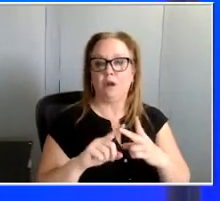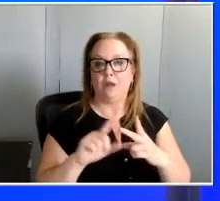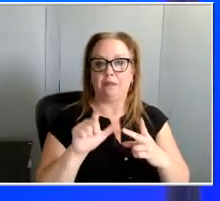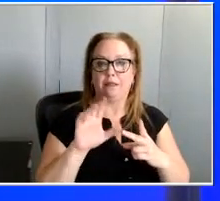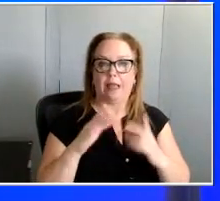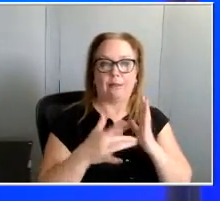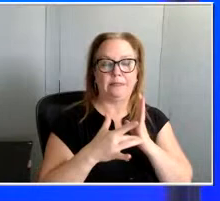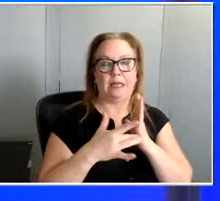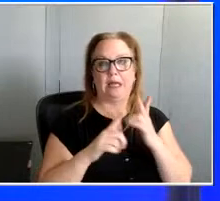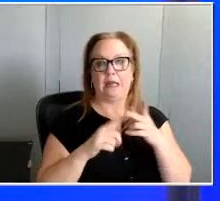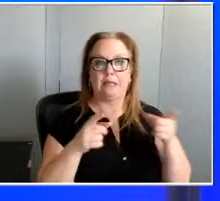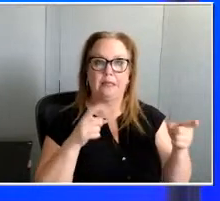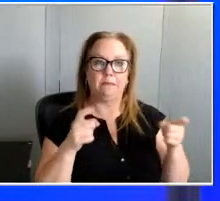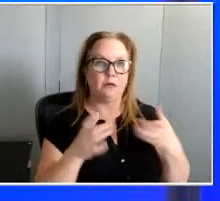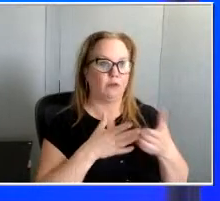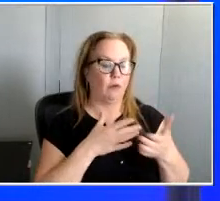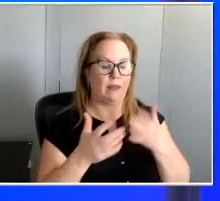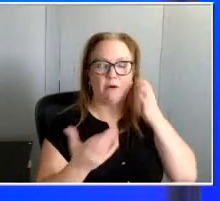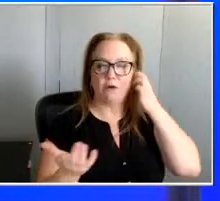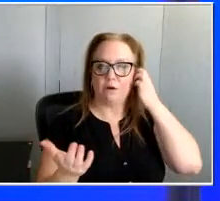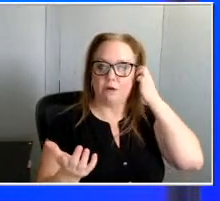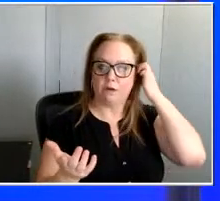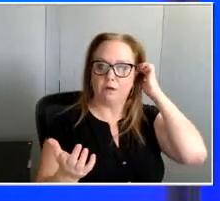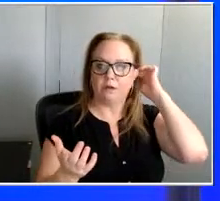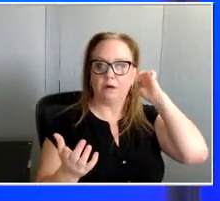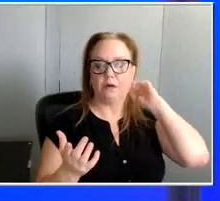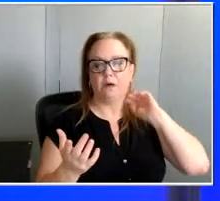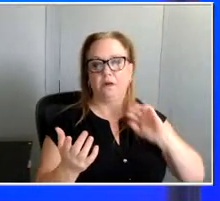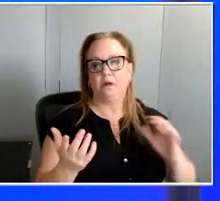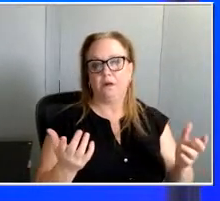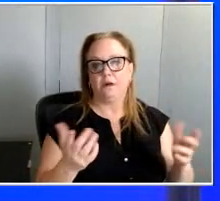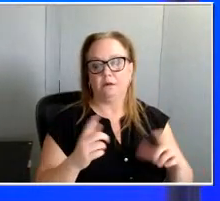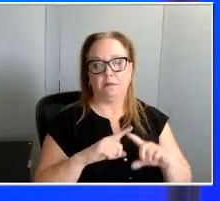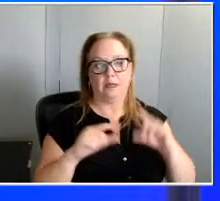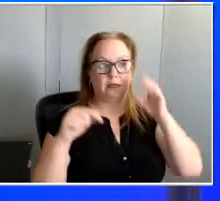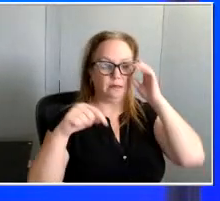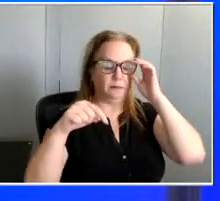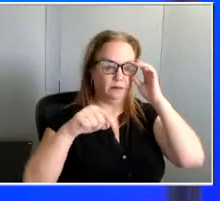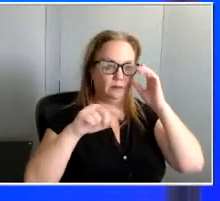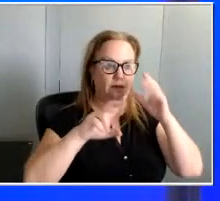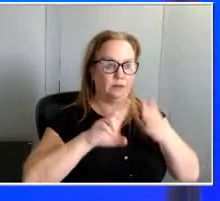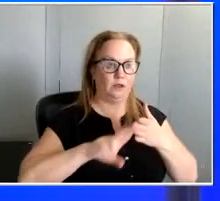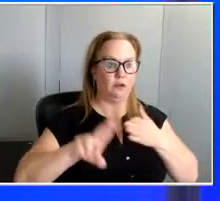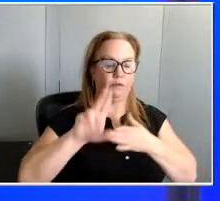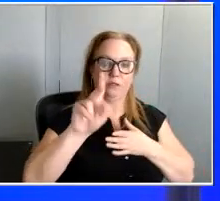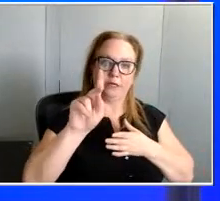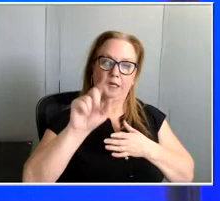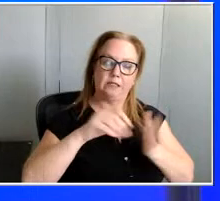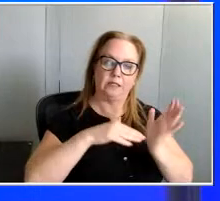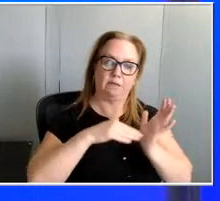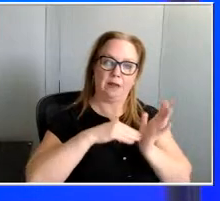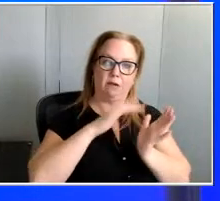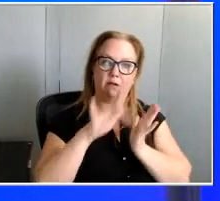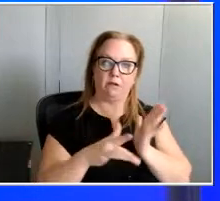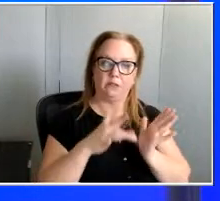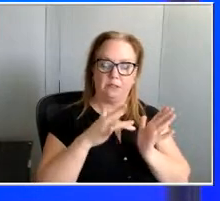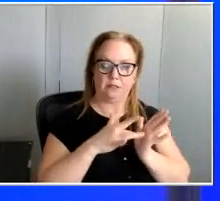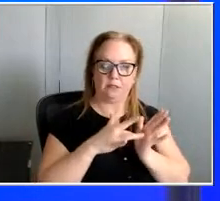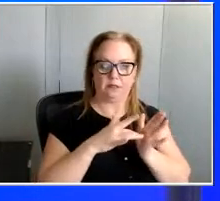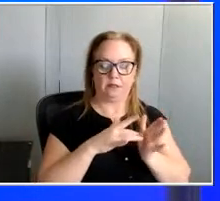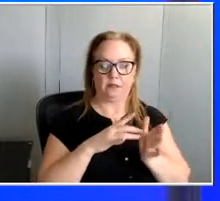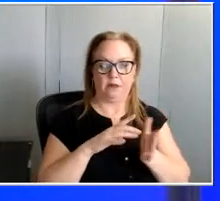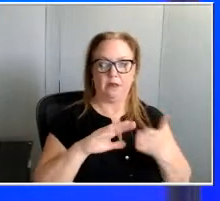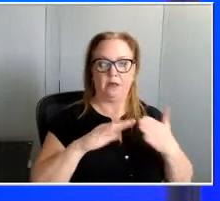the administrator, whatever that may be. But here at the University of Kansas Medical Center, the Institute for